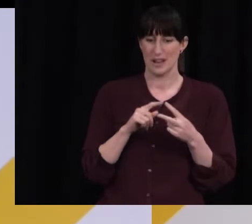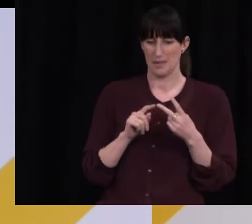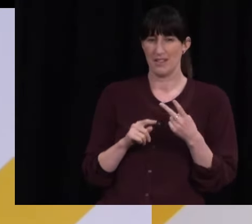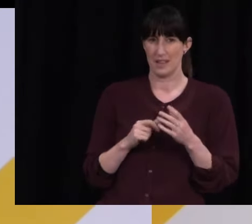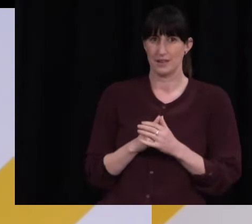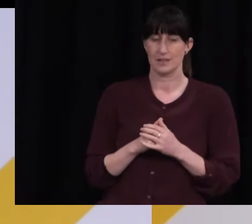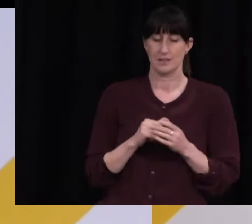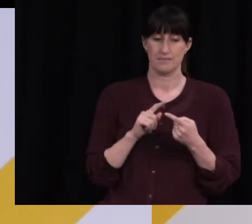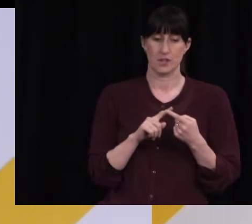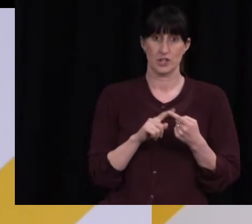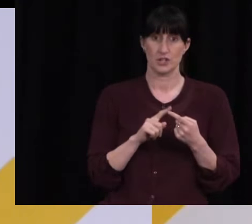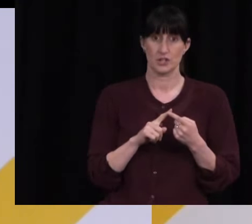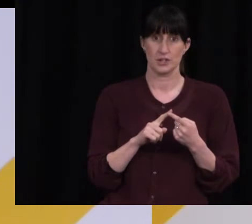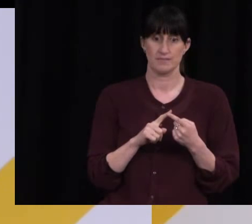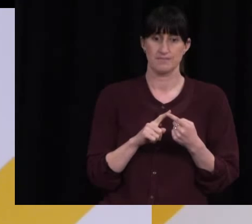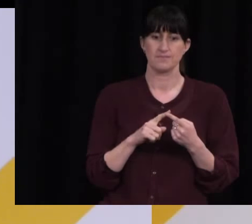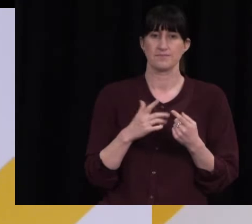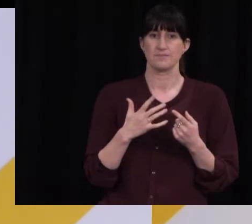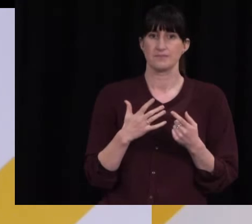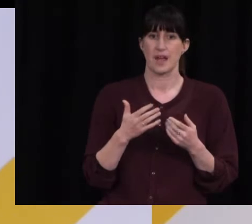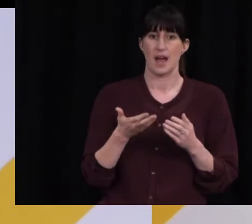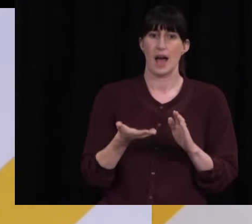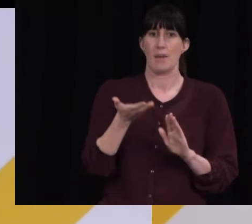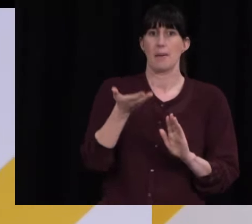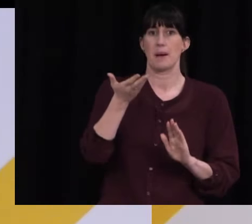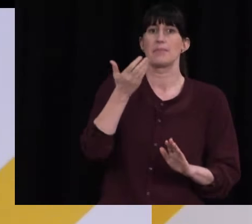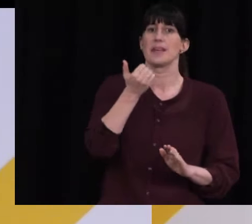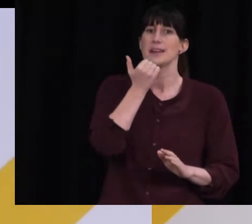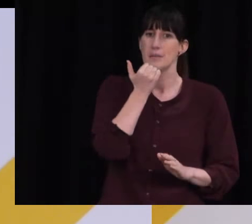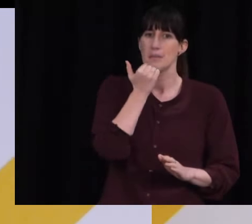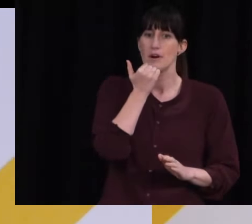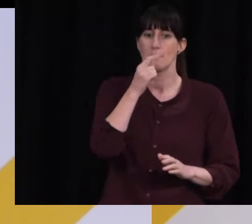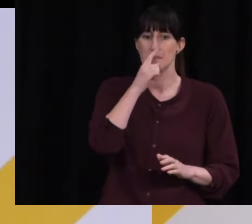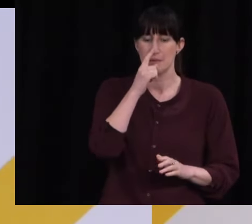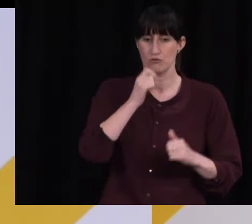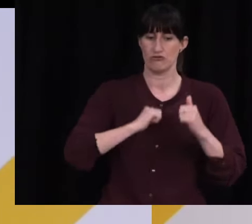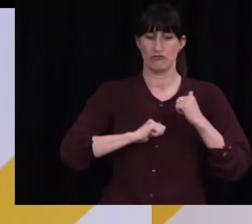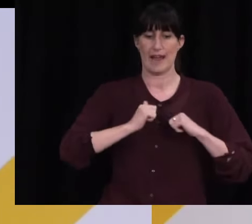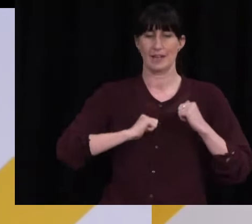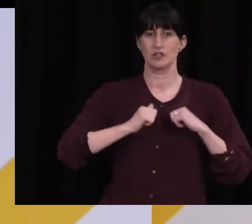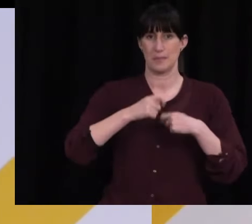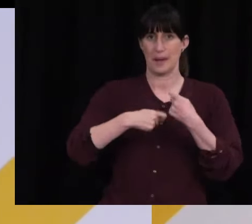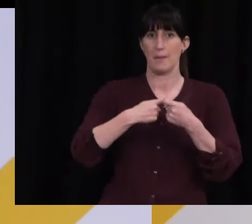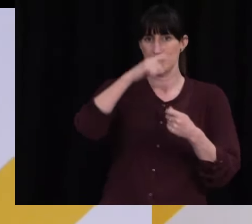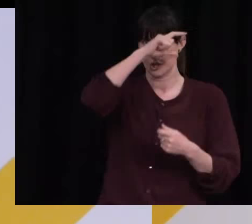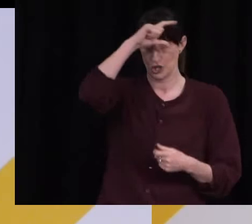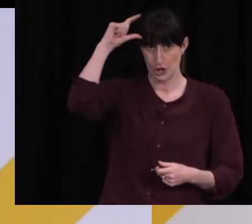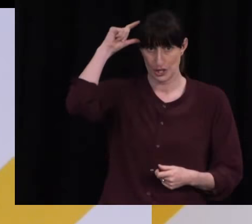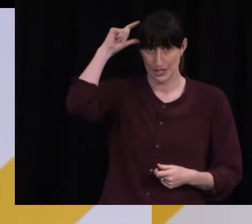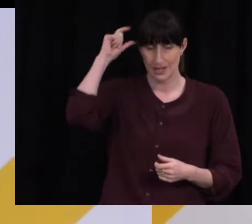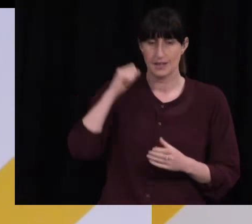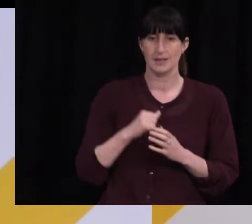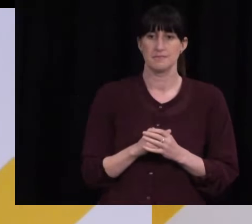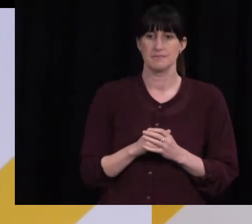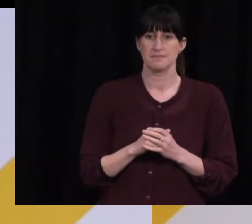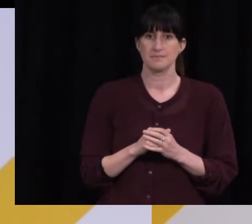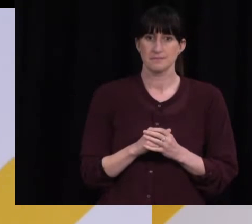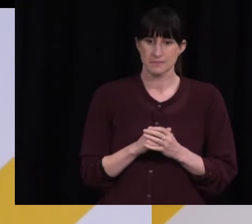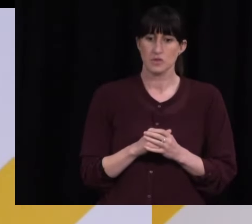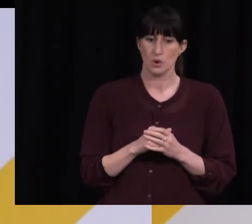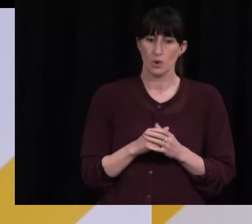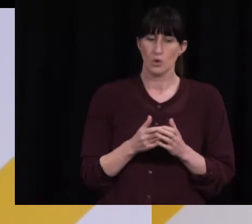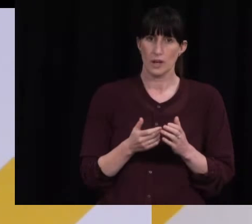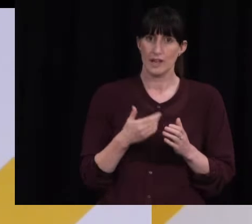had year-on-year increases in our nursing pool, including through as part of the accord that was signed up to 3 years